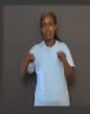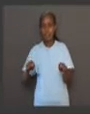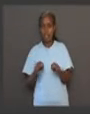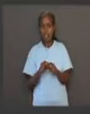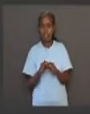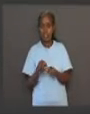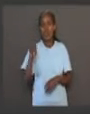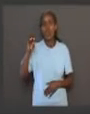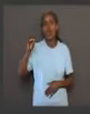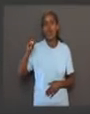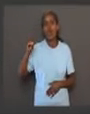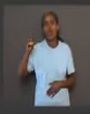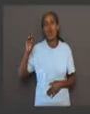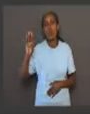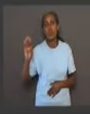triangle